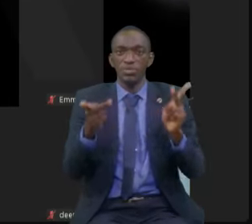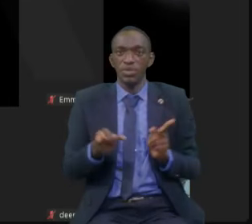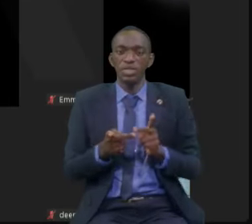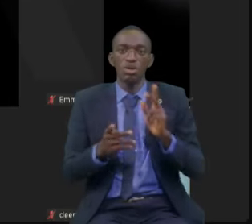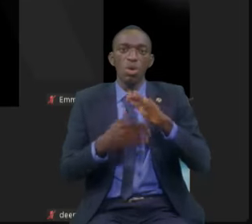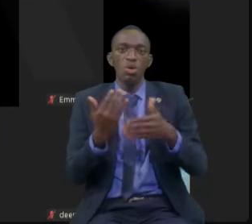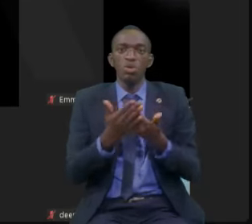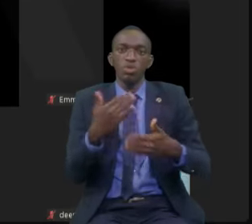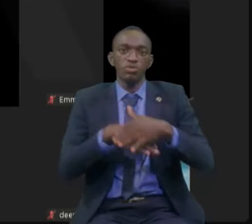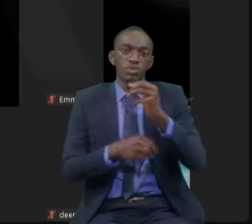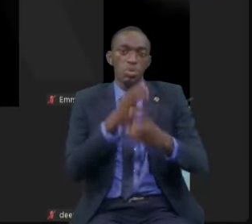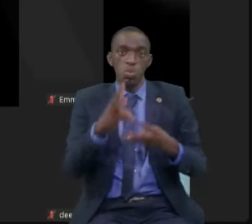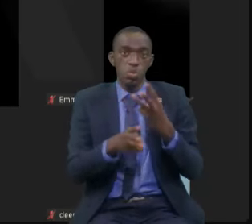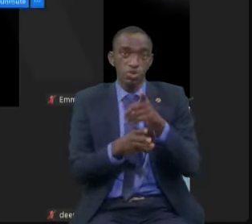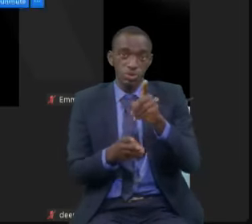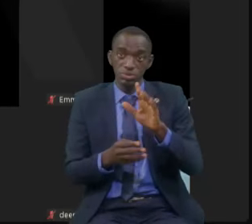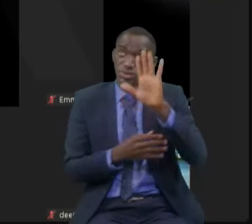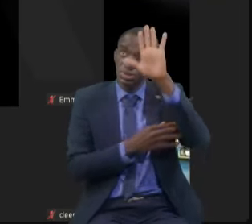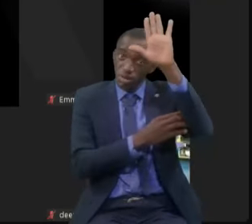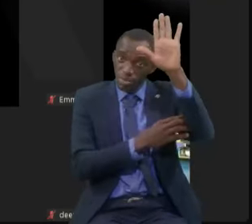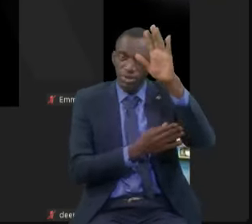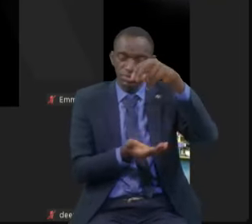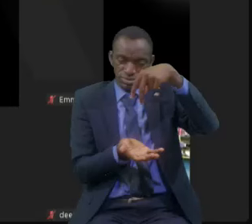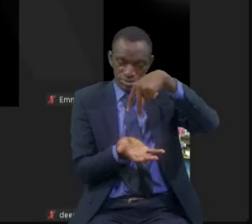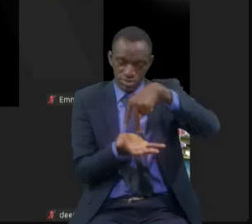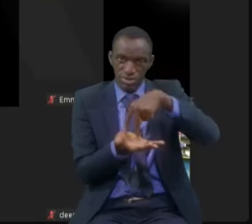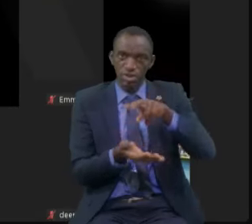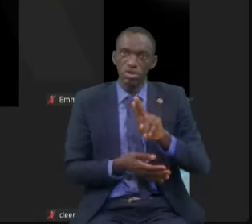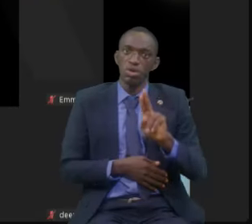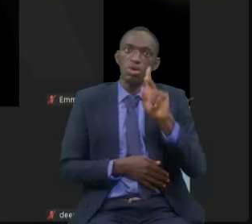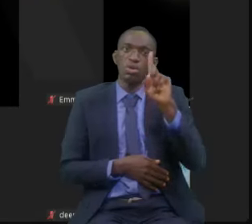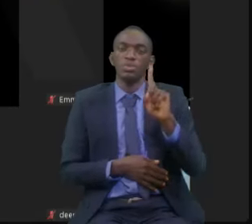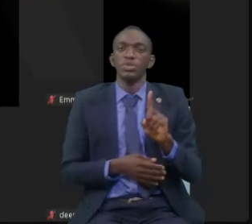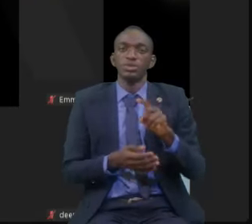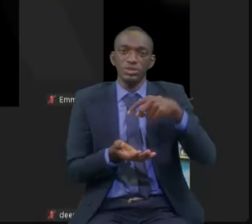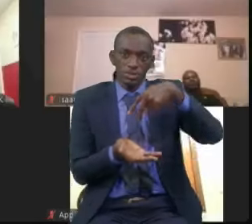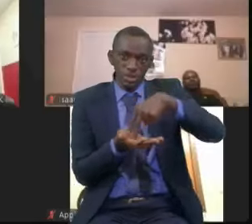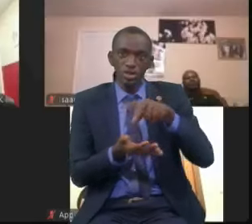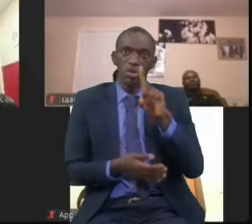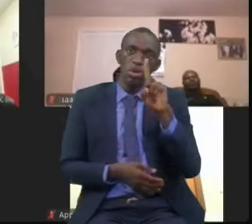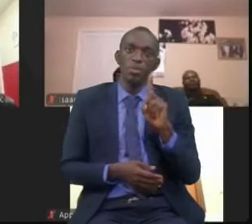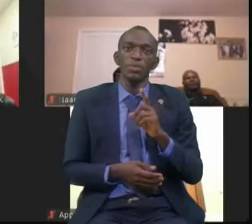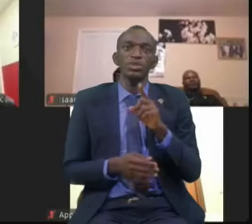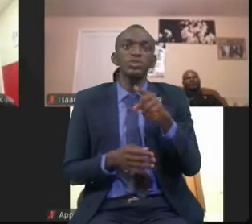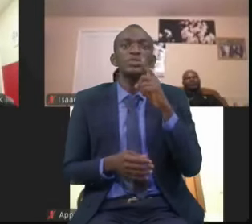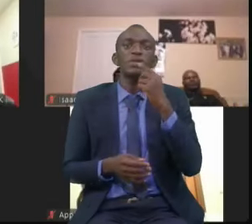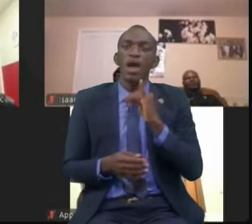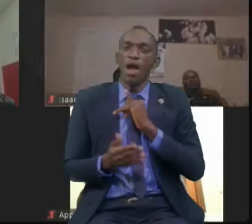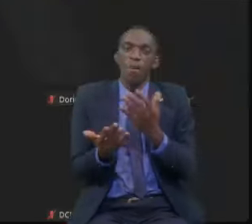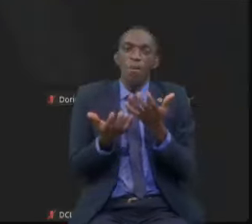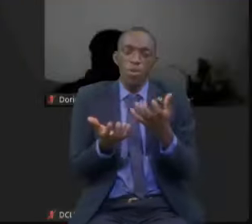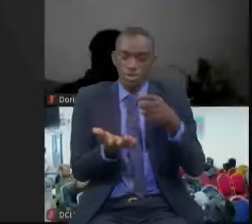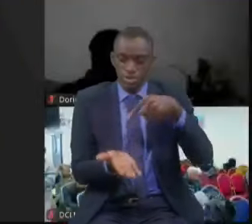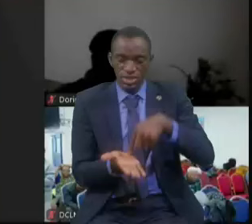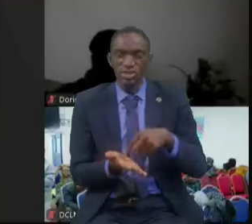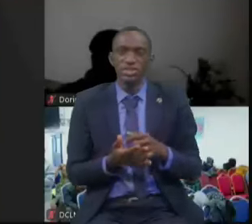stand up stand up and say I want this this new heart this new